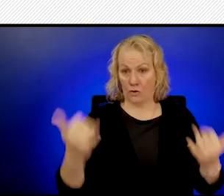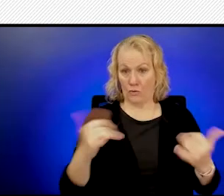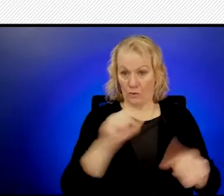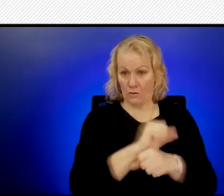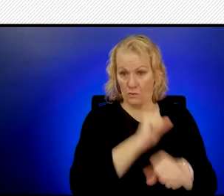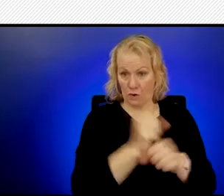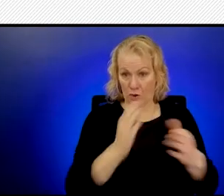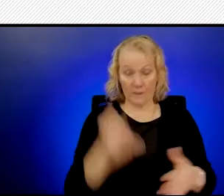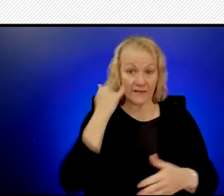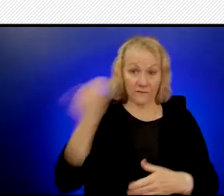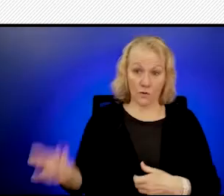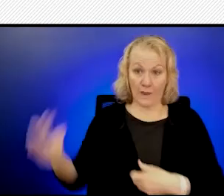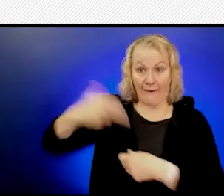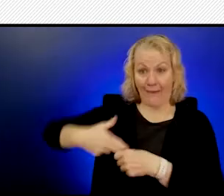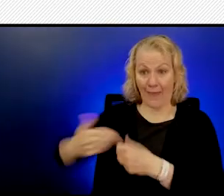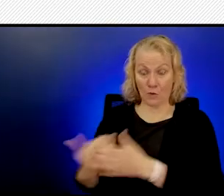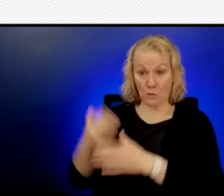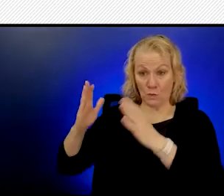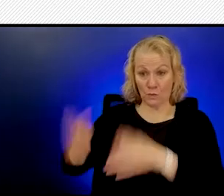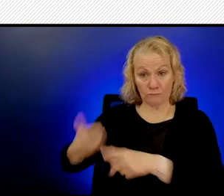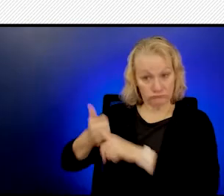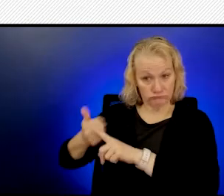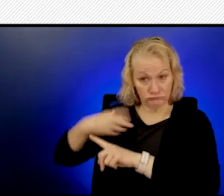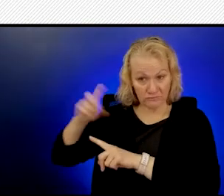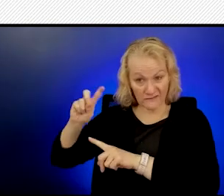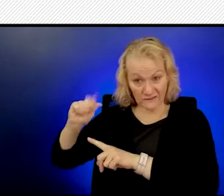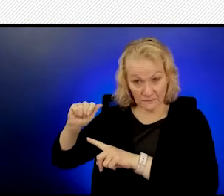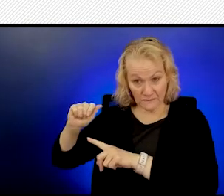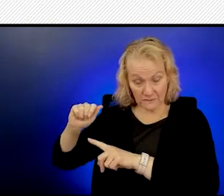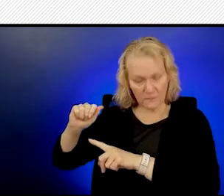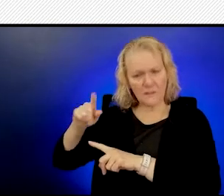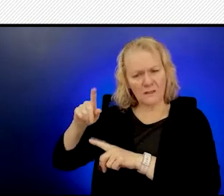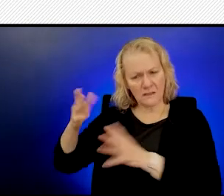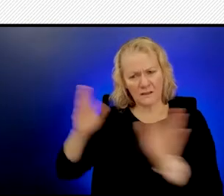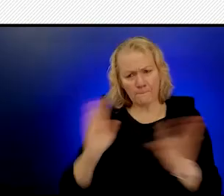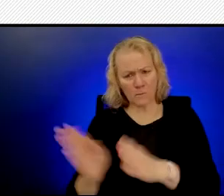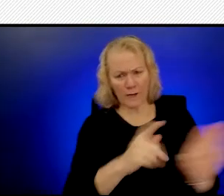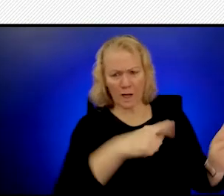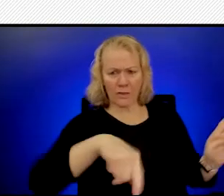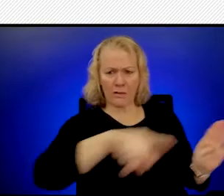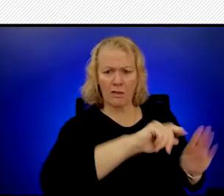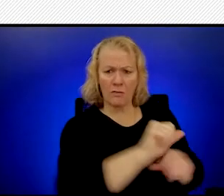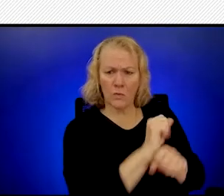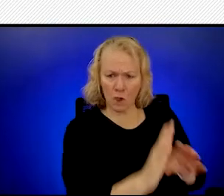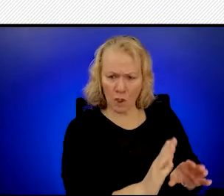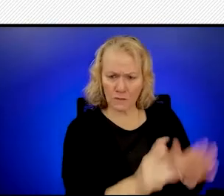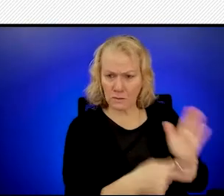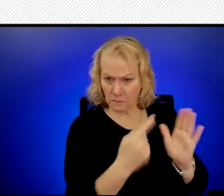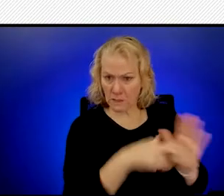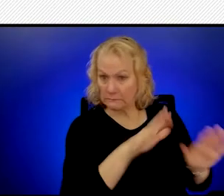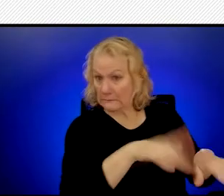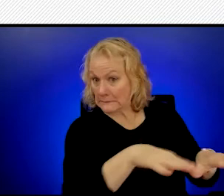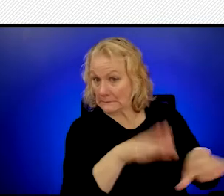if you're bringing in a new employee that has a disability, you want to prepare your existing employees sometimes